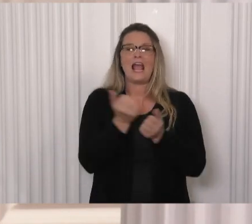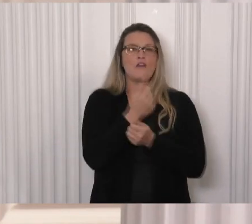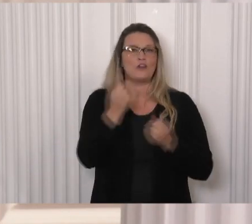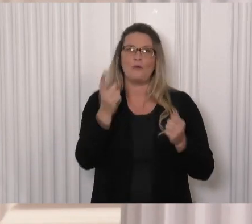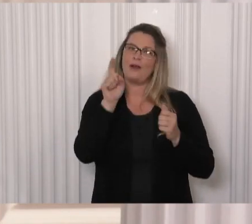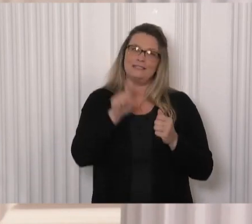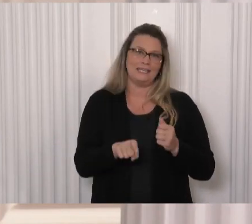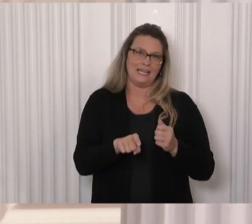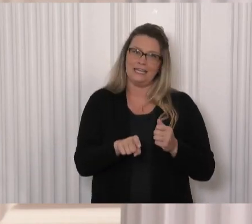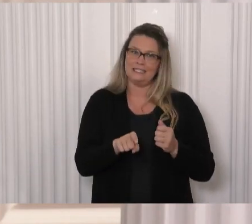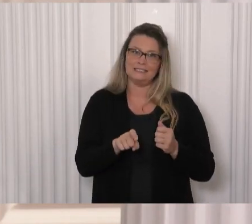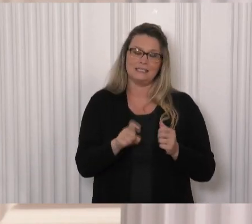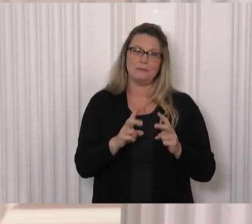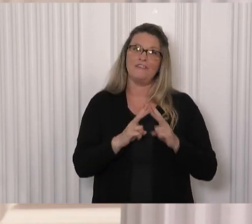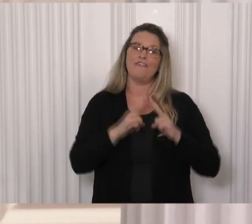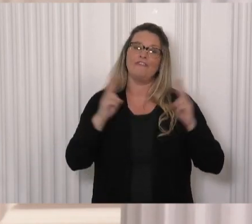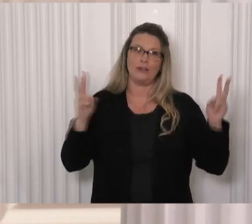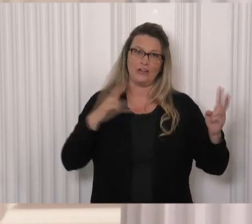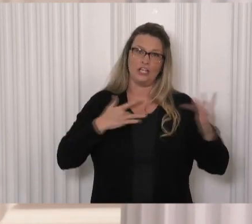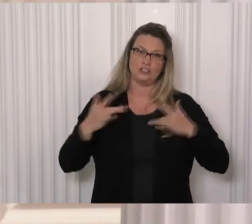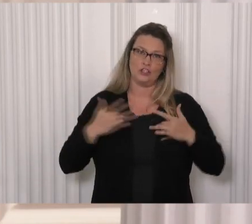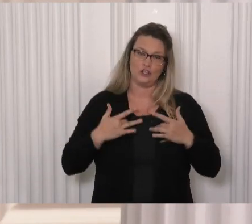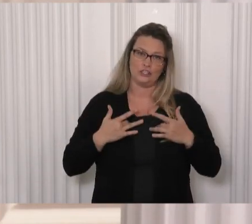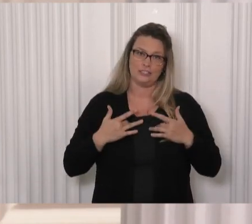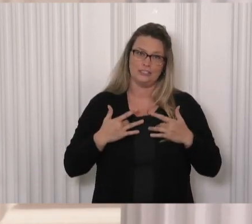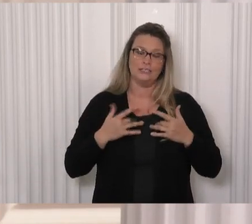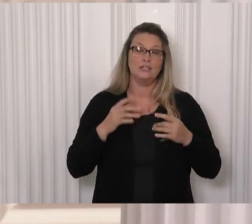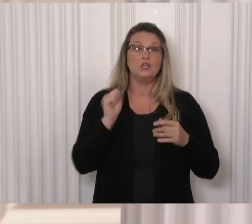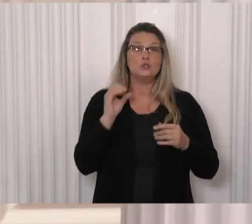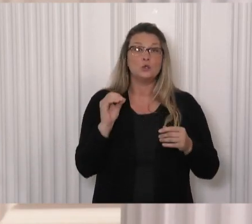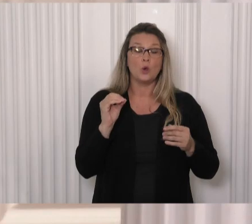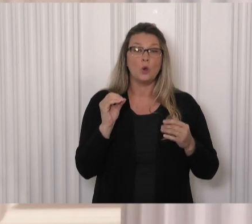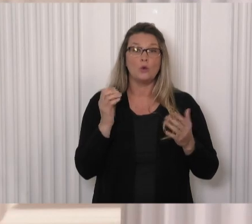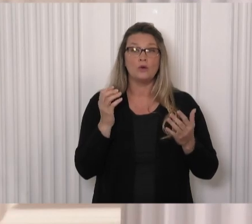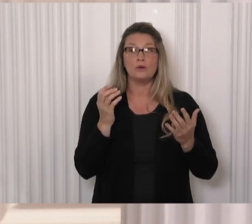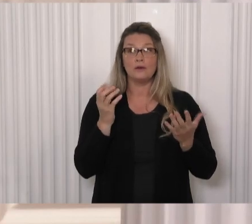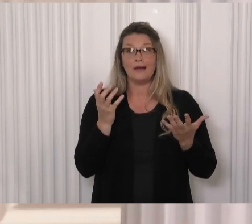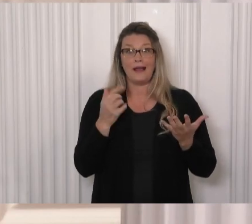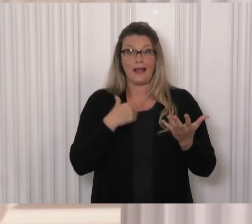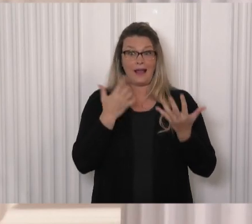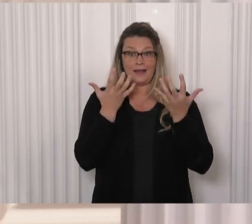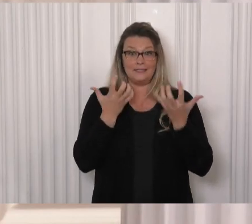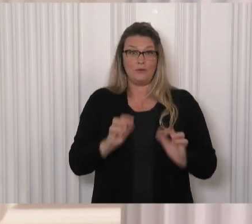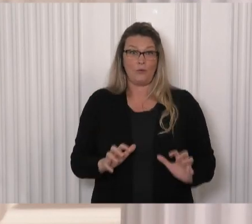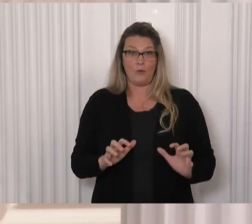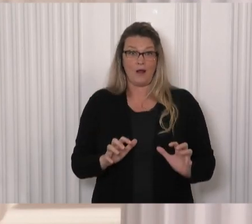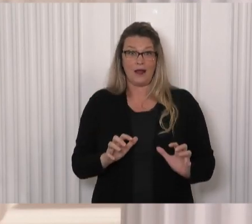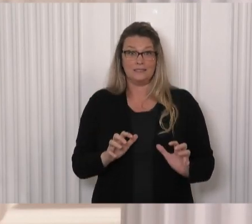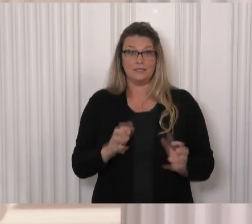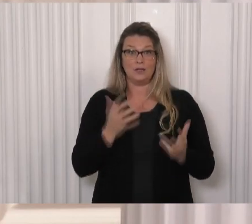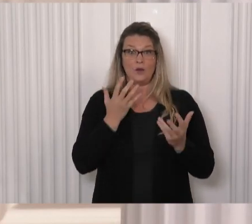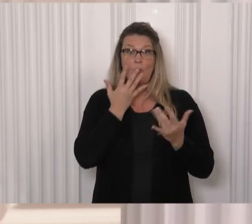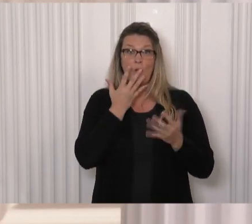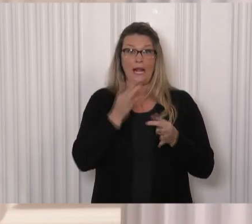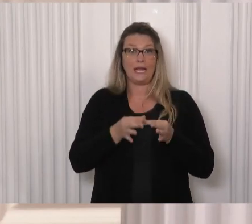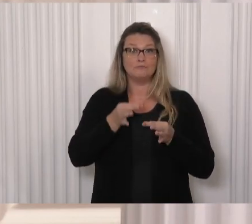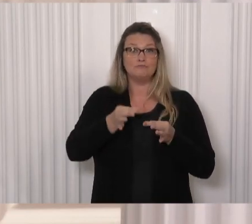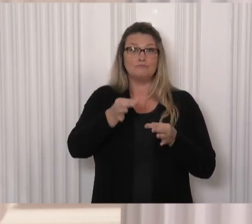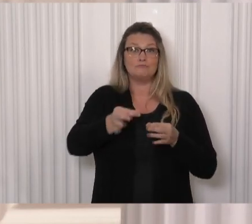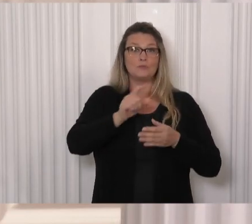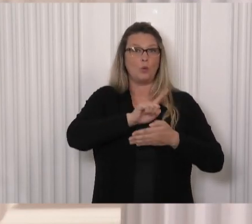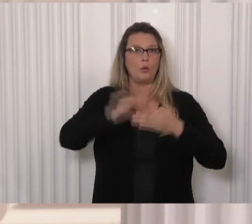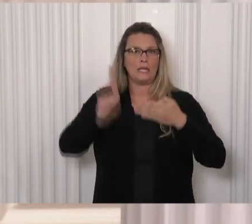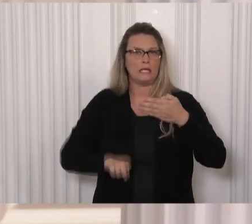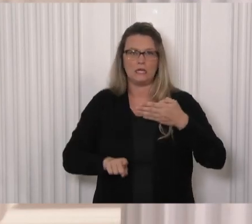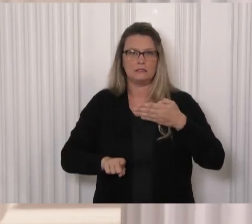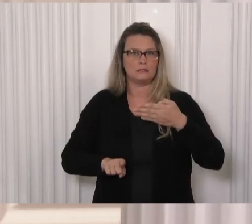very, very, very concerned. Now, with all that being said, I didn't want to go through the weekend, and I surely